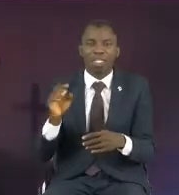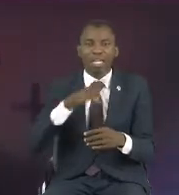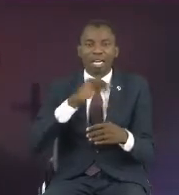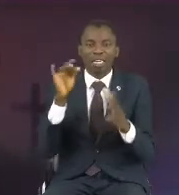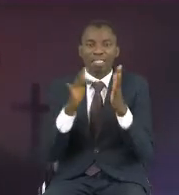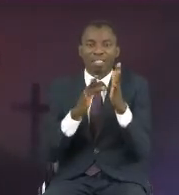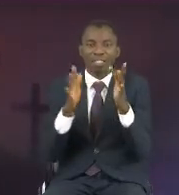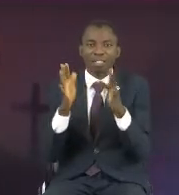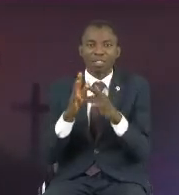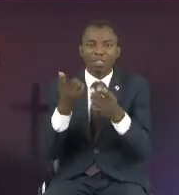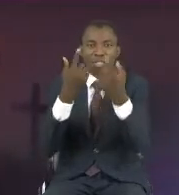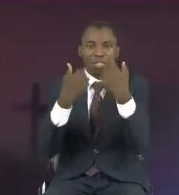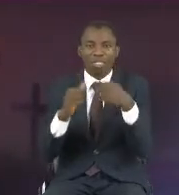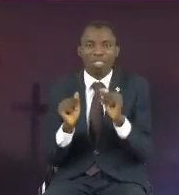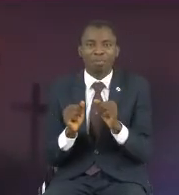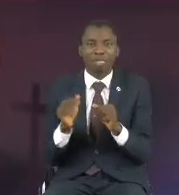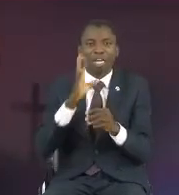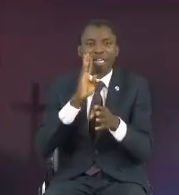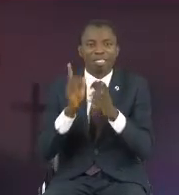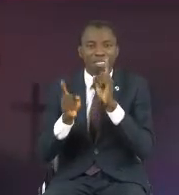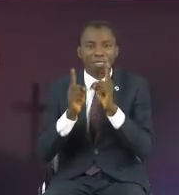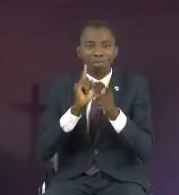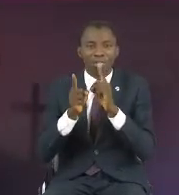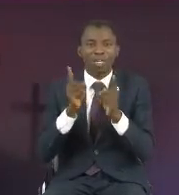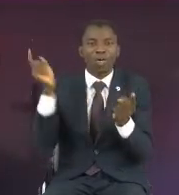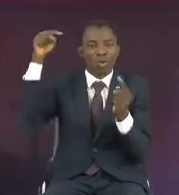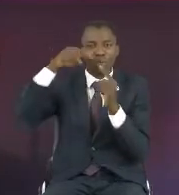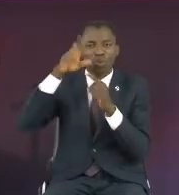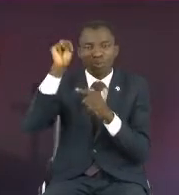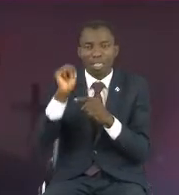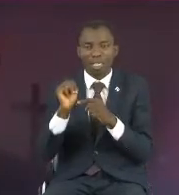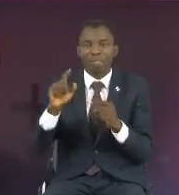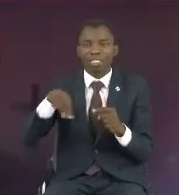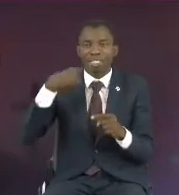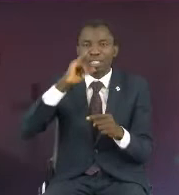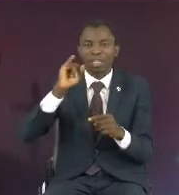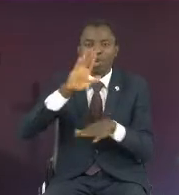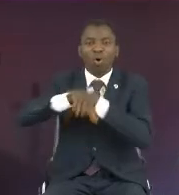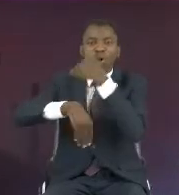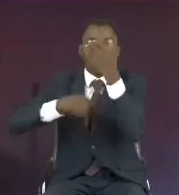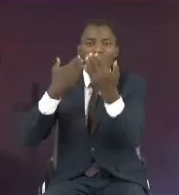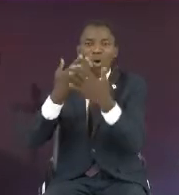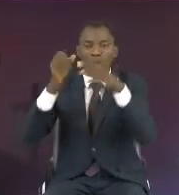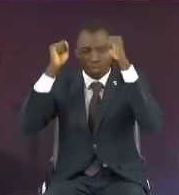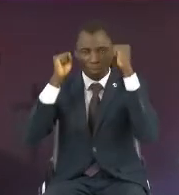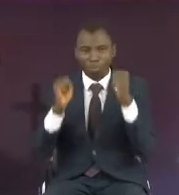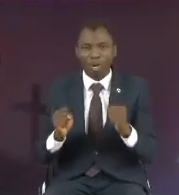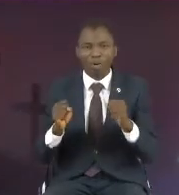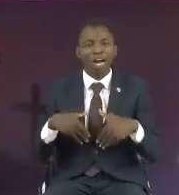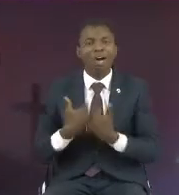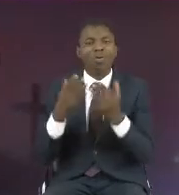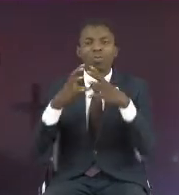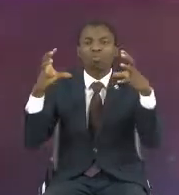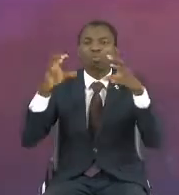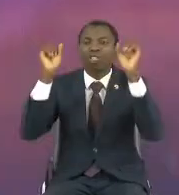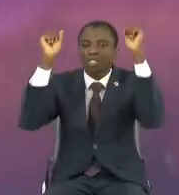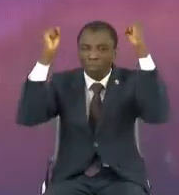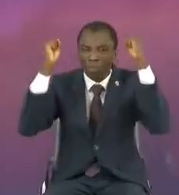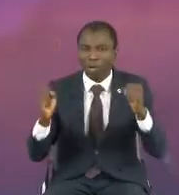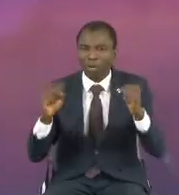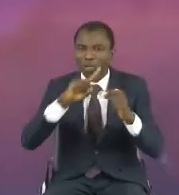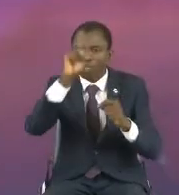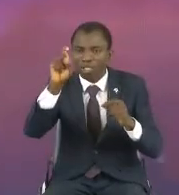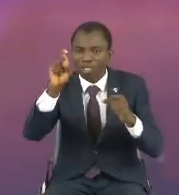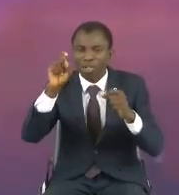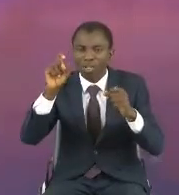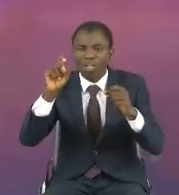and spake unto them, saying, all power. How much power? I said, how